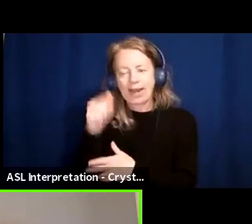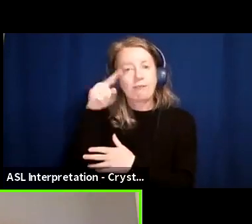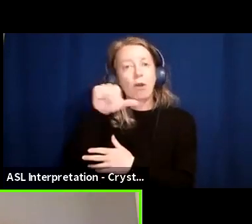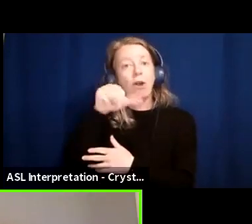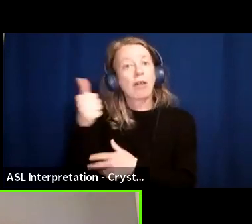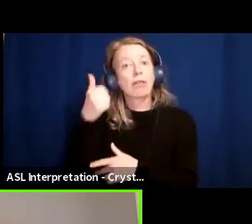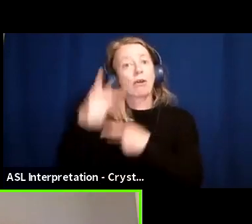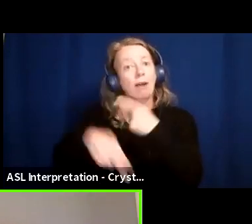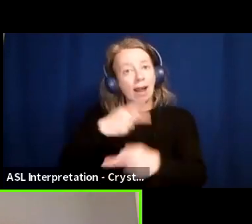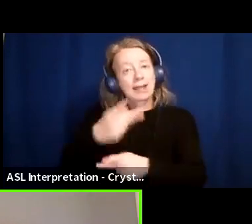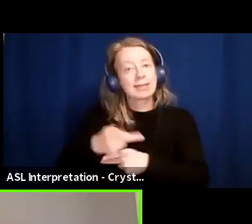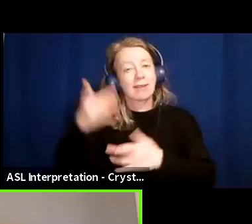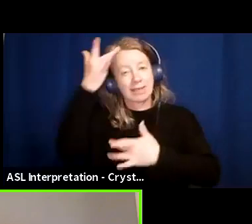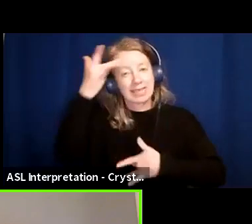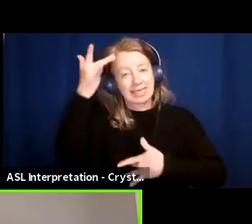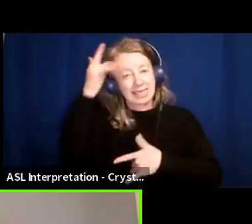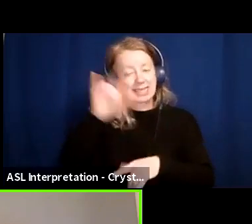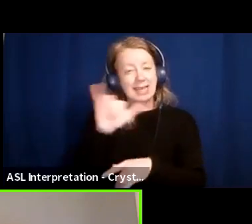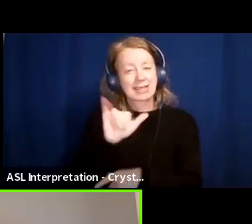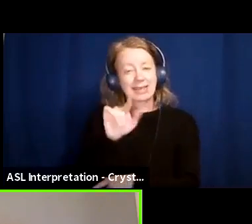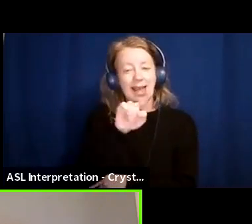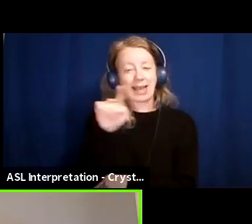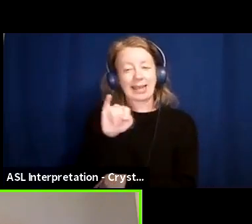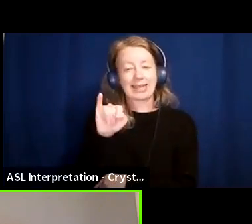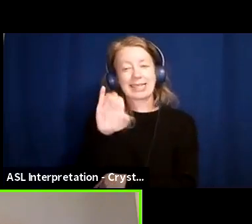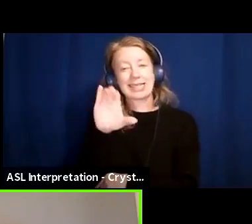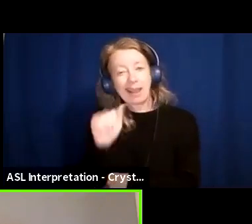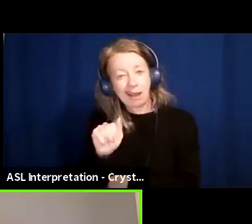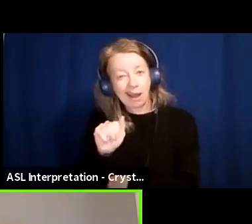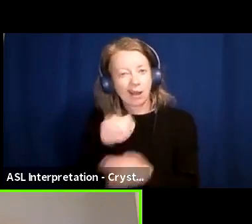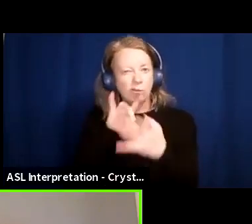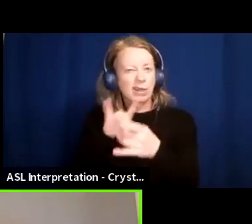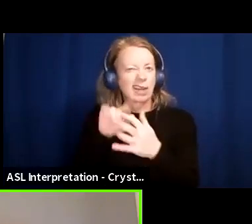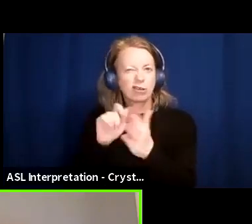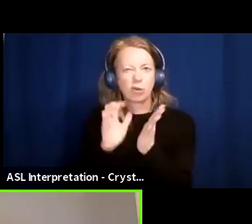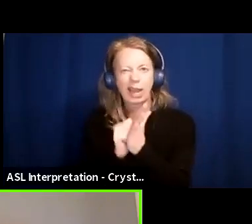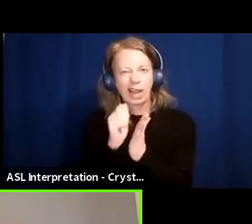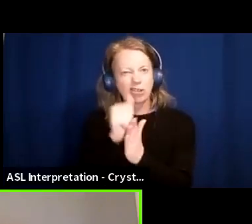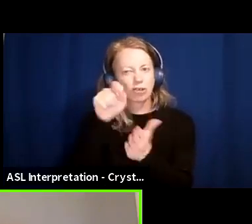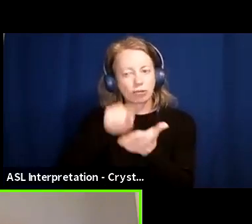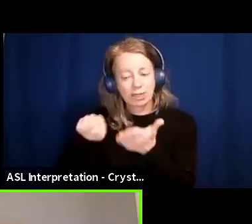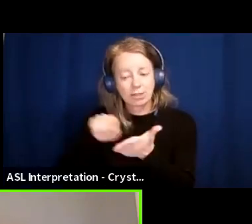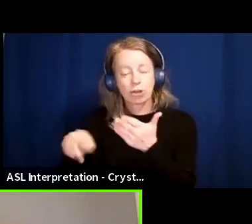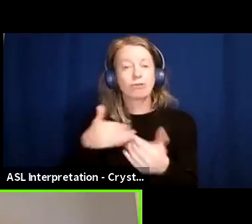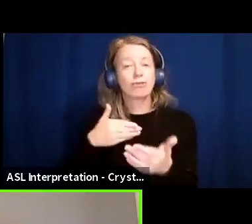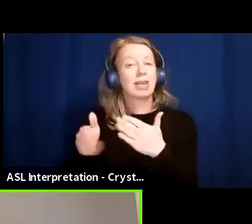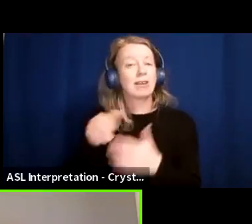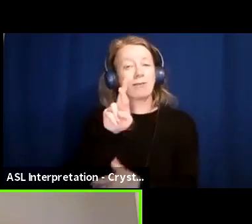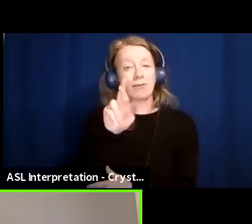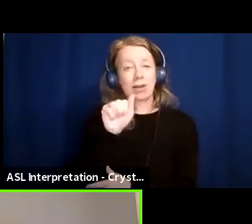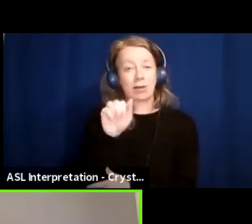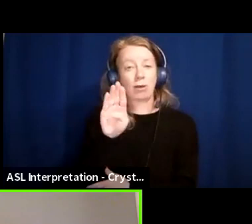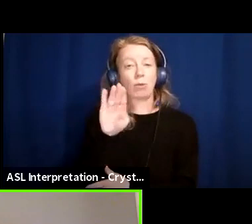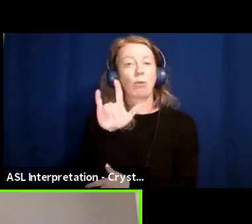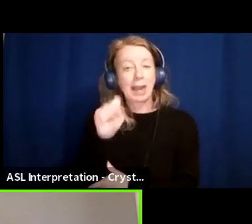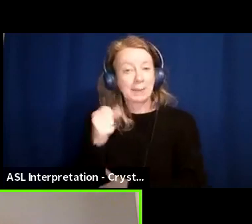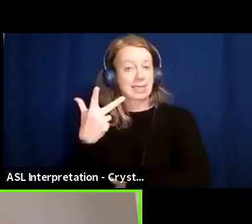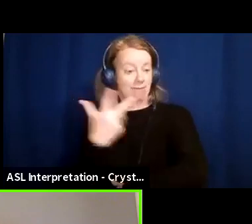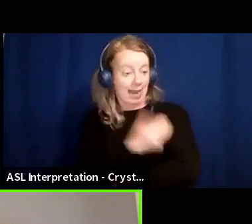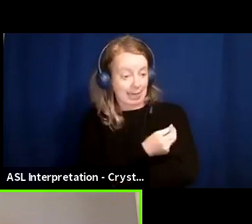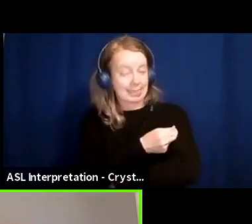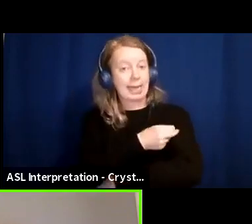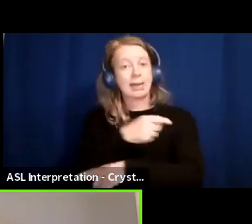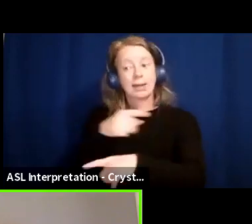Zika. And in cancer research, and even for rabies vaccinations, they've studied it. But we've never been in a